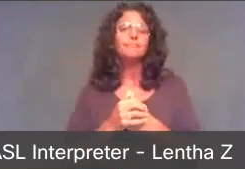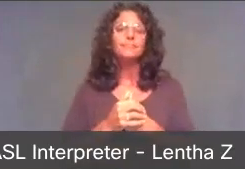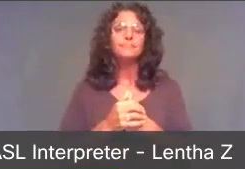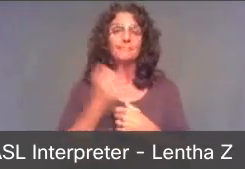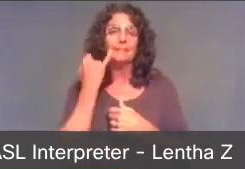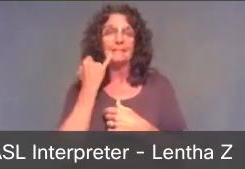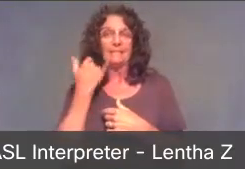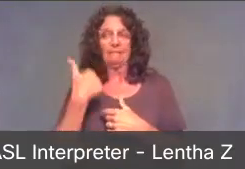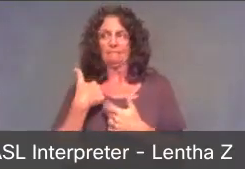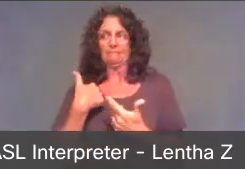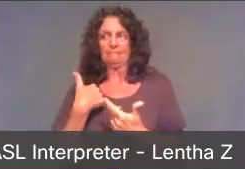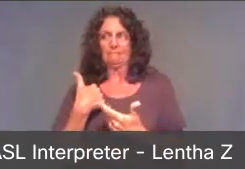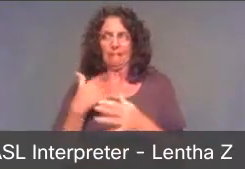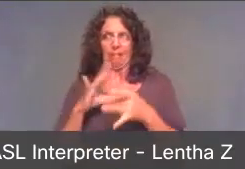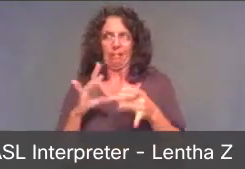there's anything.